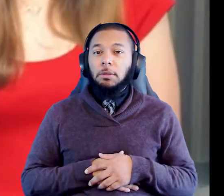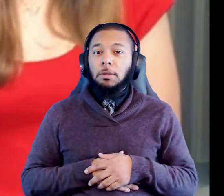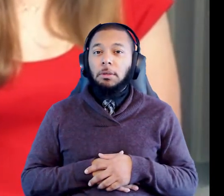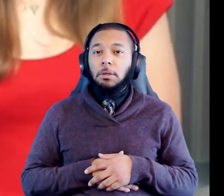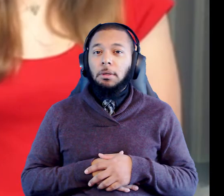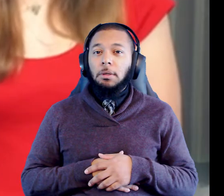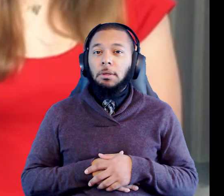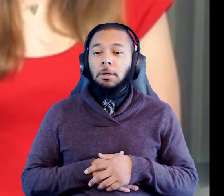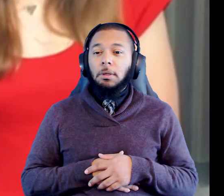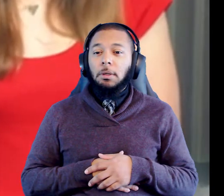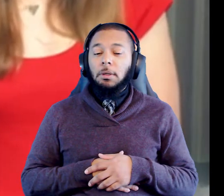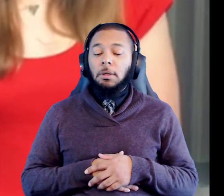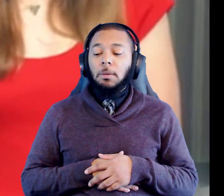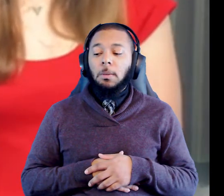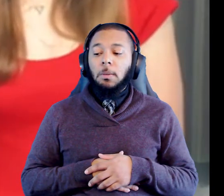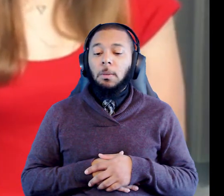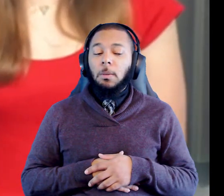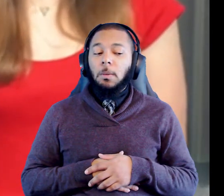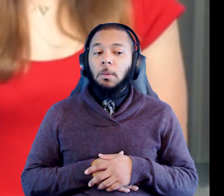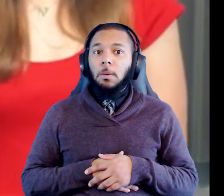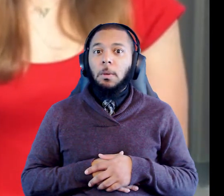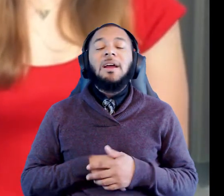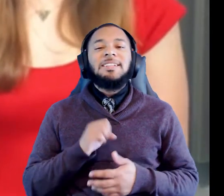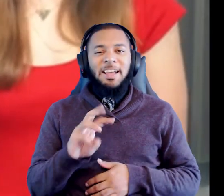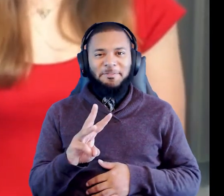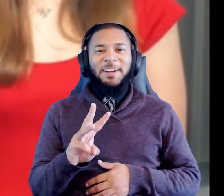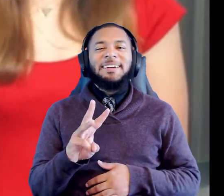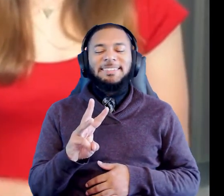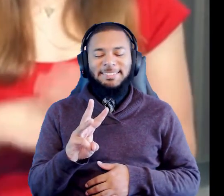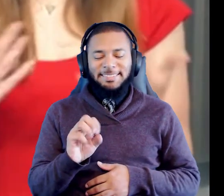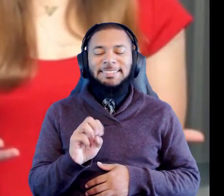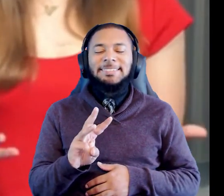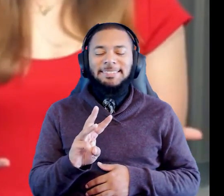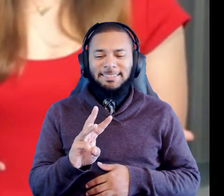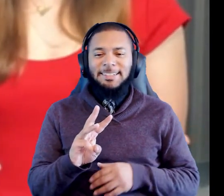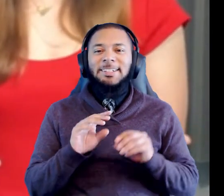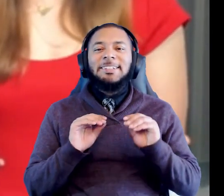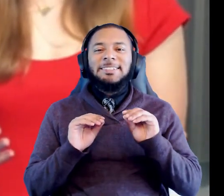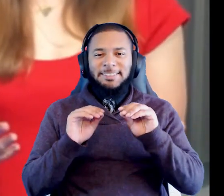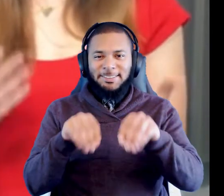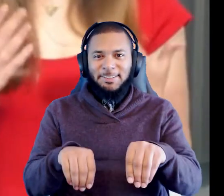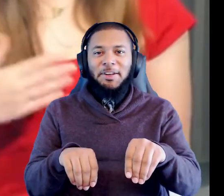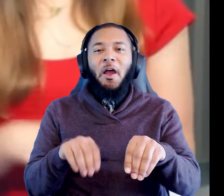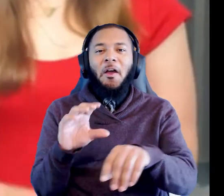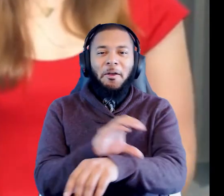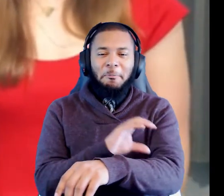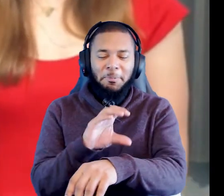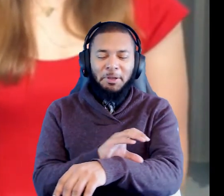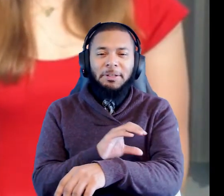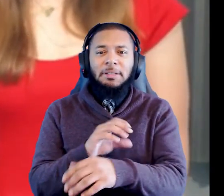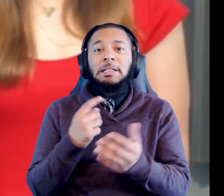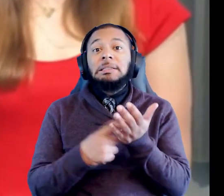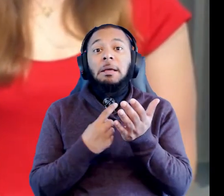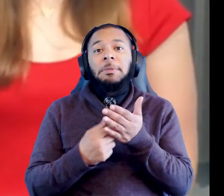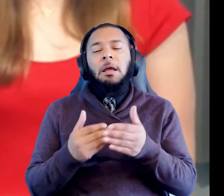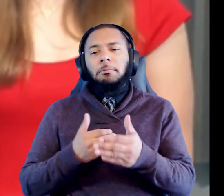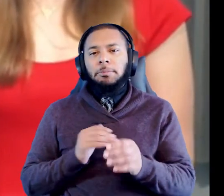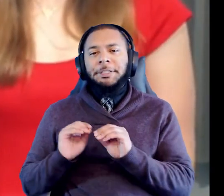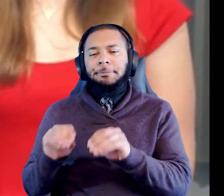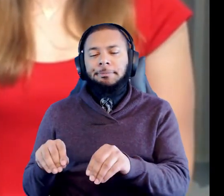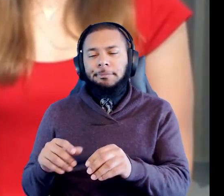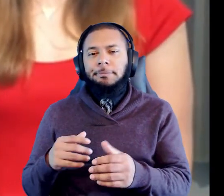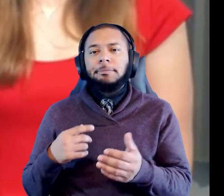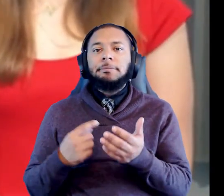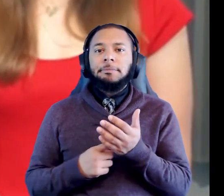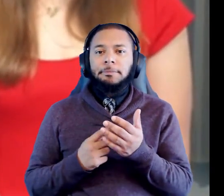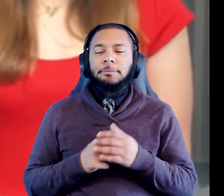well computer games and video games are software they're something that you install onto your computer sometimes they come preloaded some games